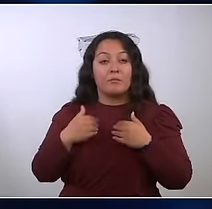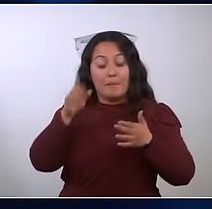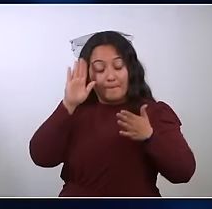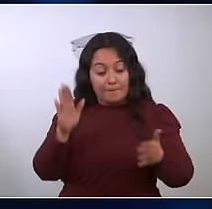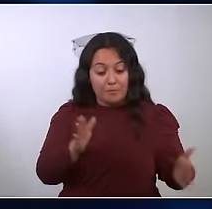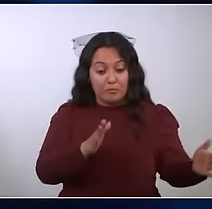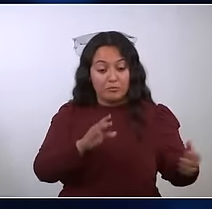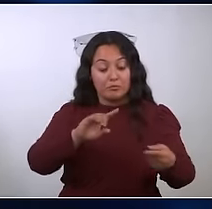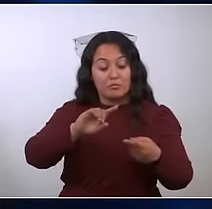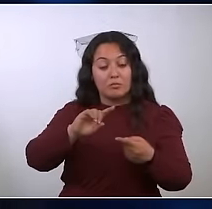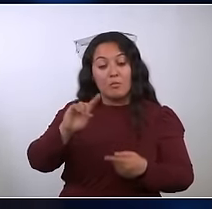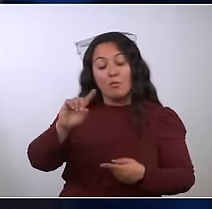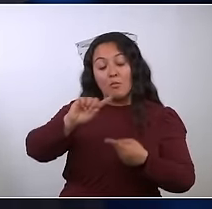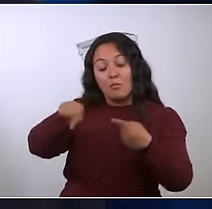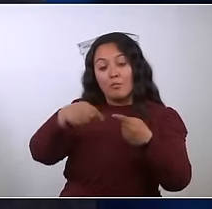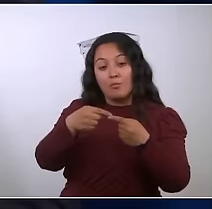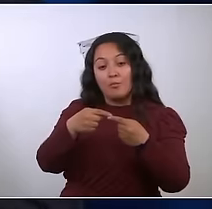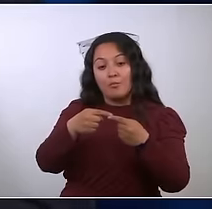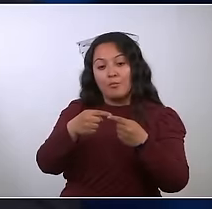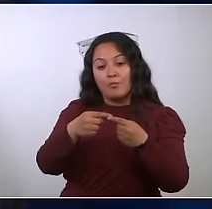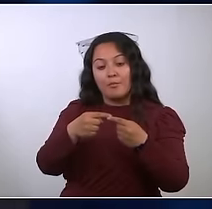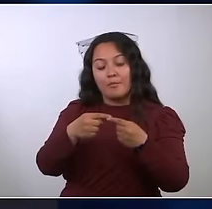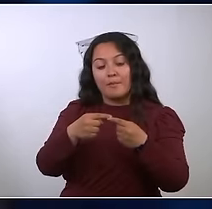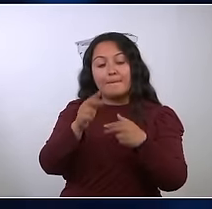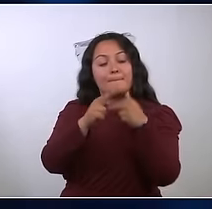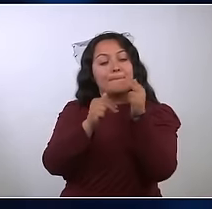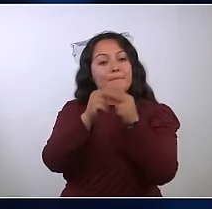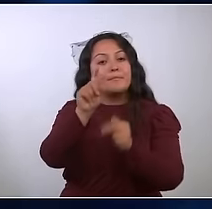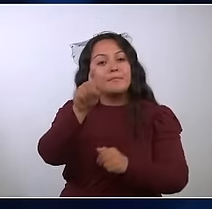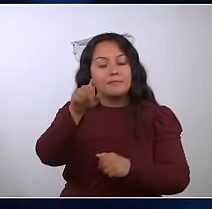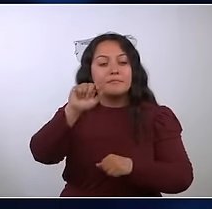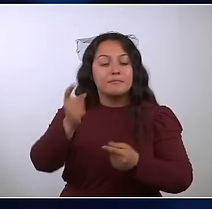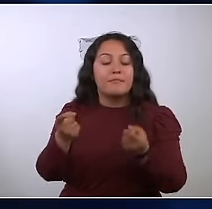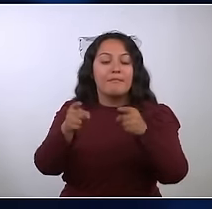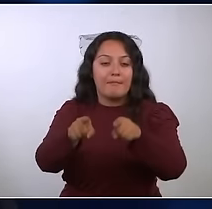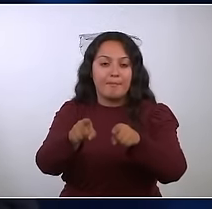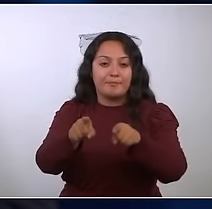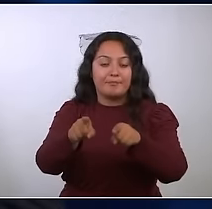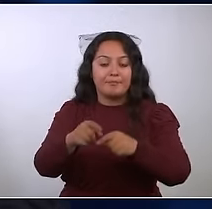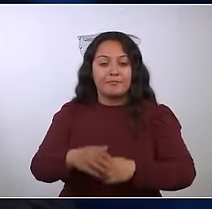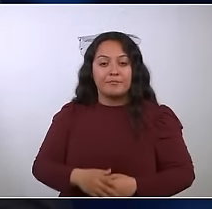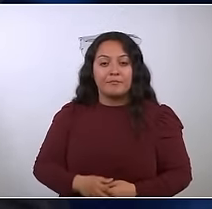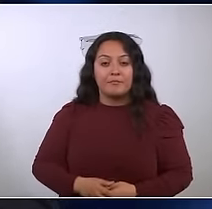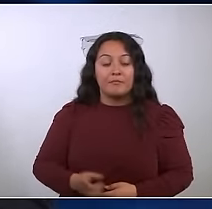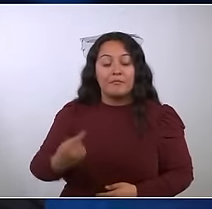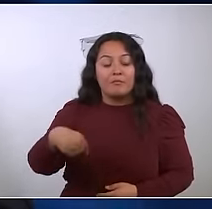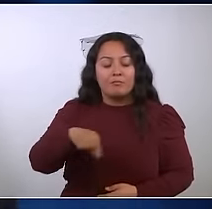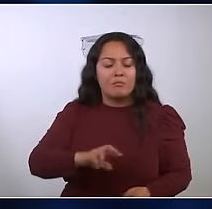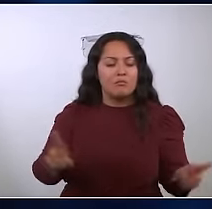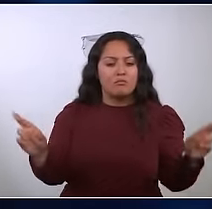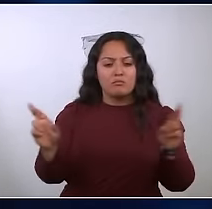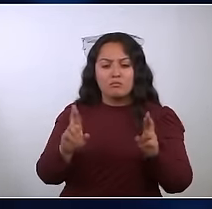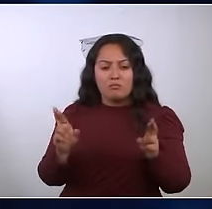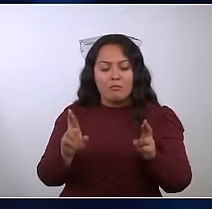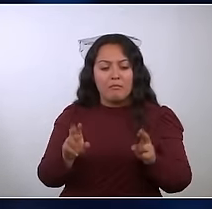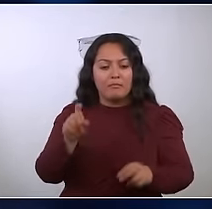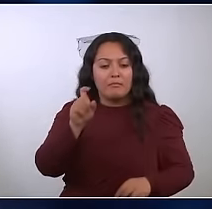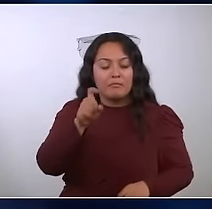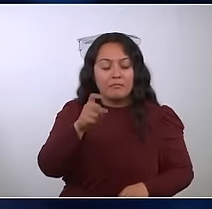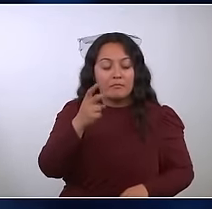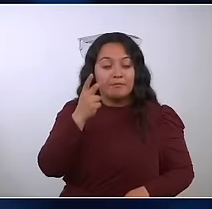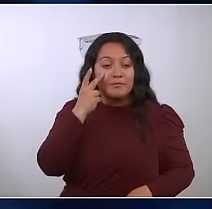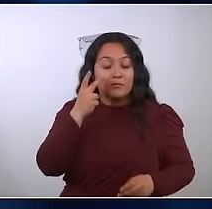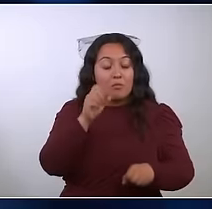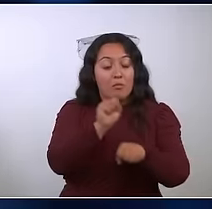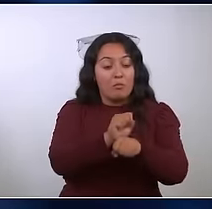construcción, they involve a site of preparation, que tiene preparación del sitio, they involve involve a process of excavation.